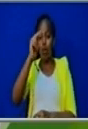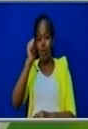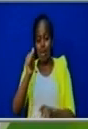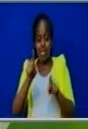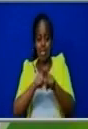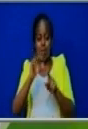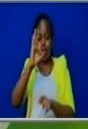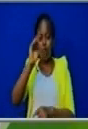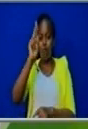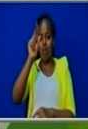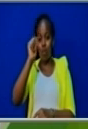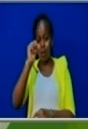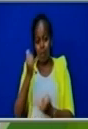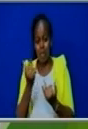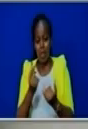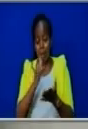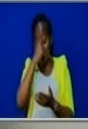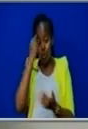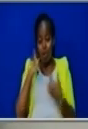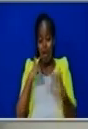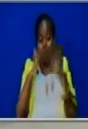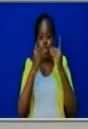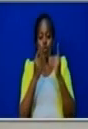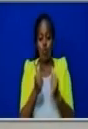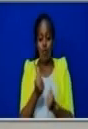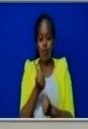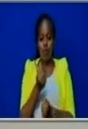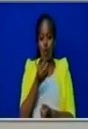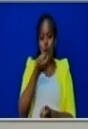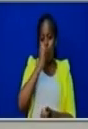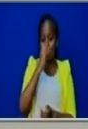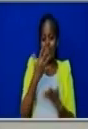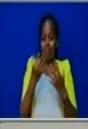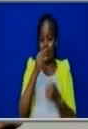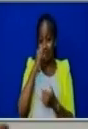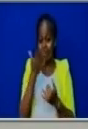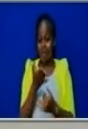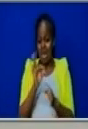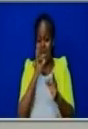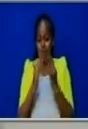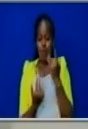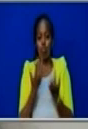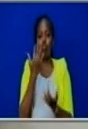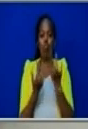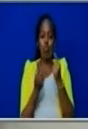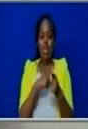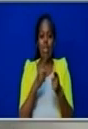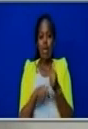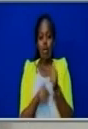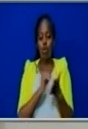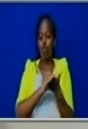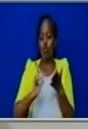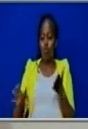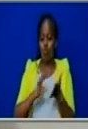animals. Good, Mhm. because we have what? The dissolved oxygen. And if you boil that water, by the way, you are eliminating. You